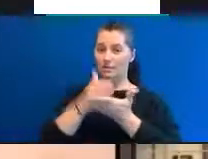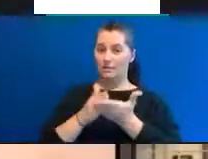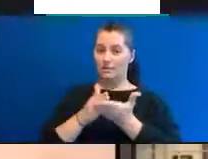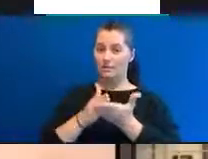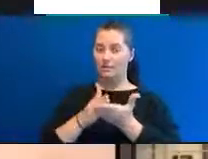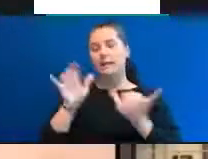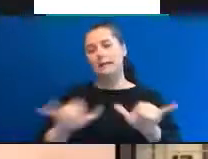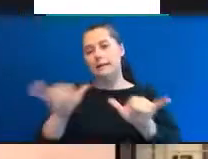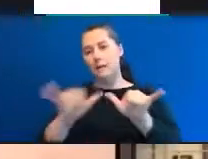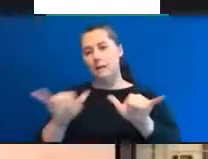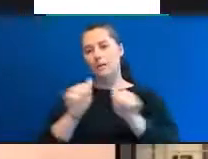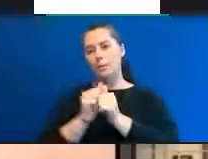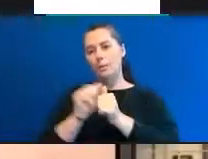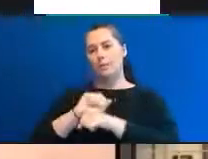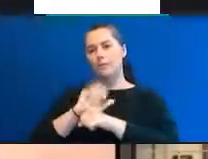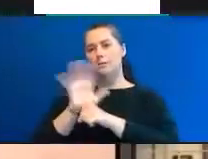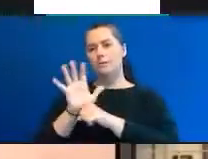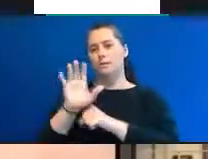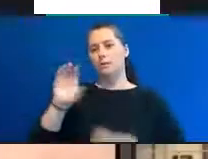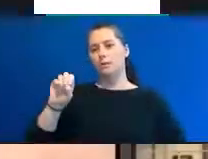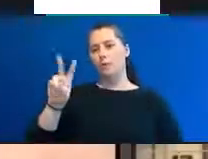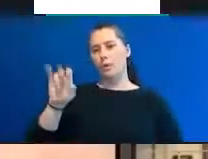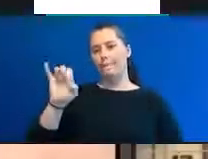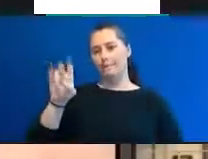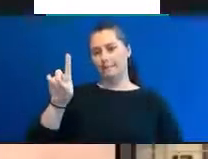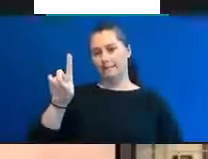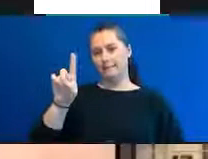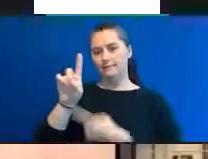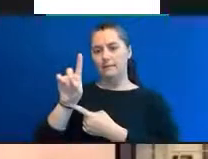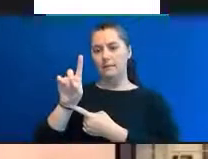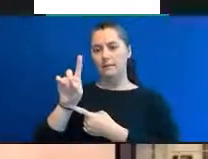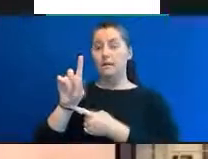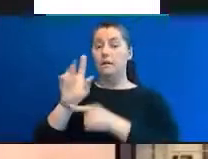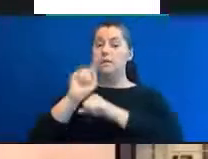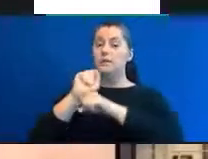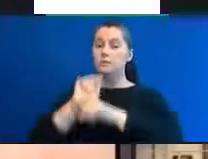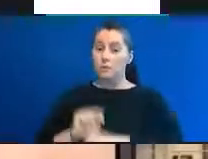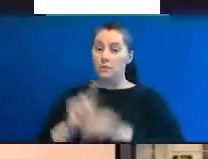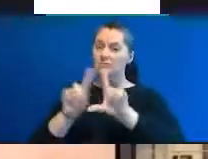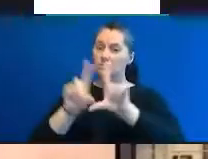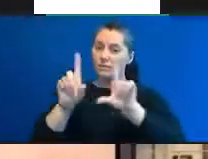budgeting. And what that allows you to do is with a traditional card,